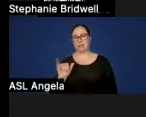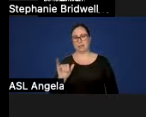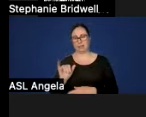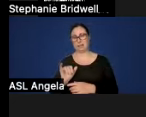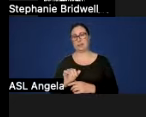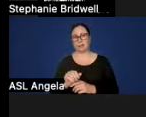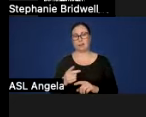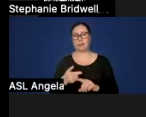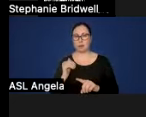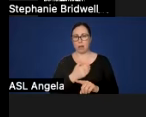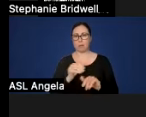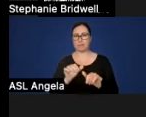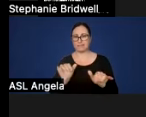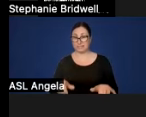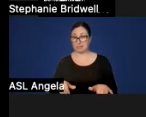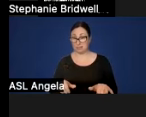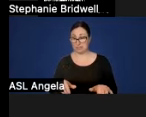CERTs.